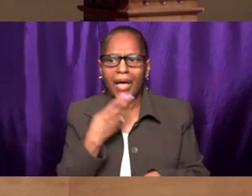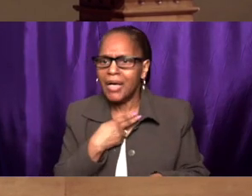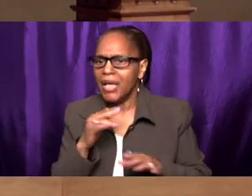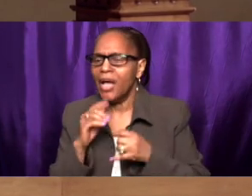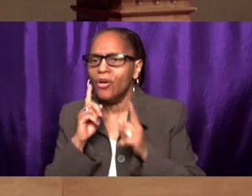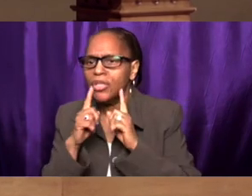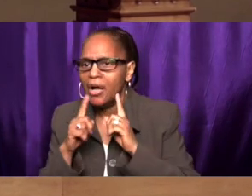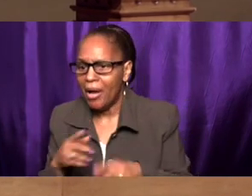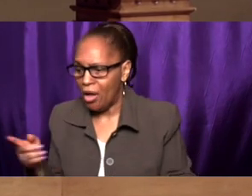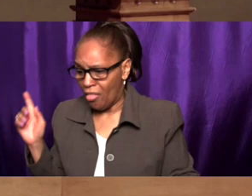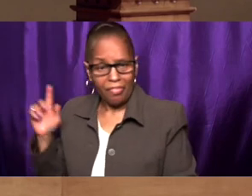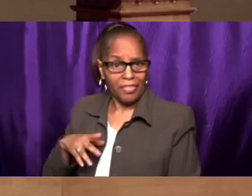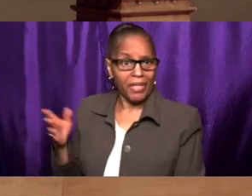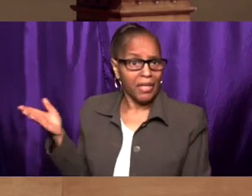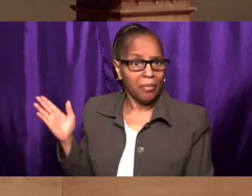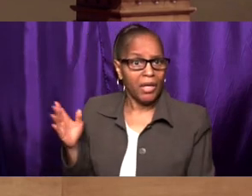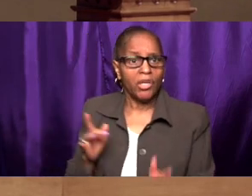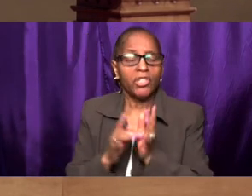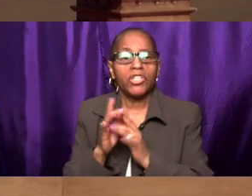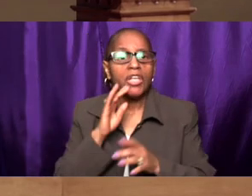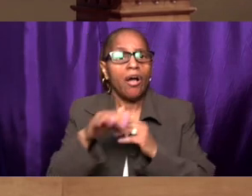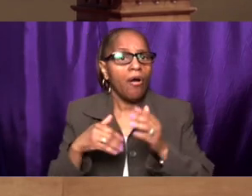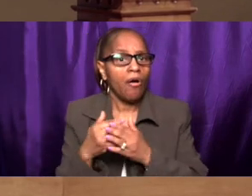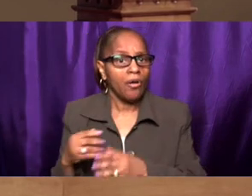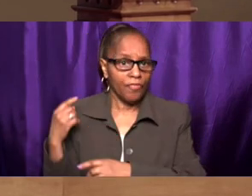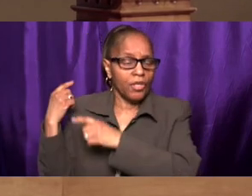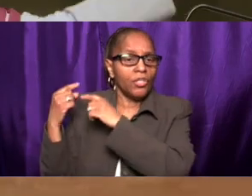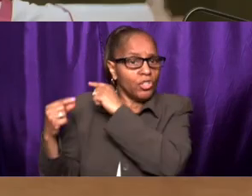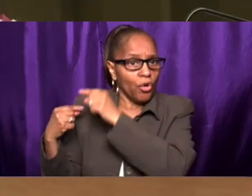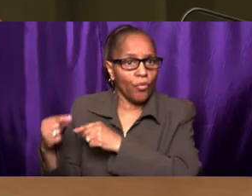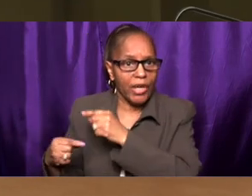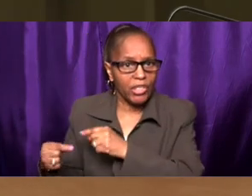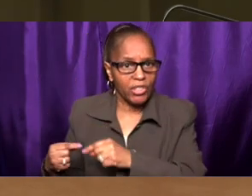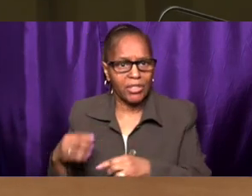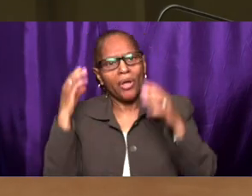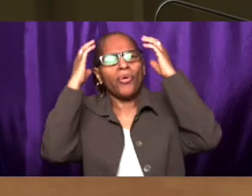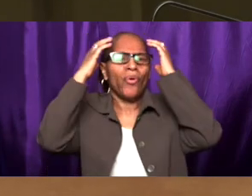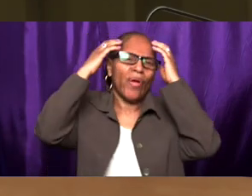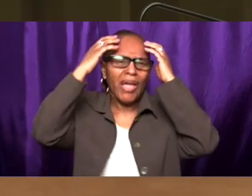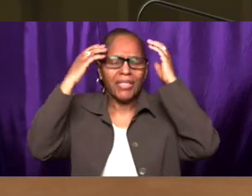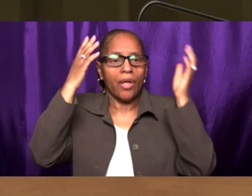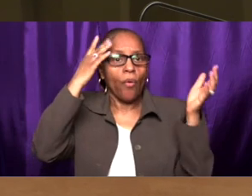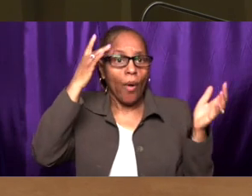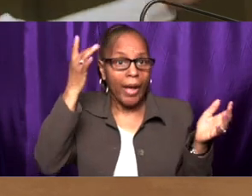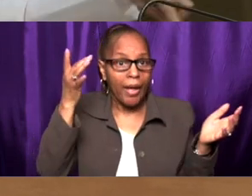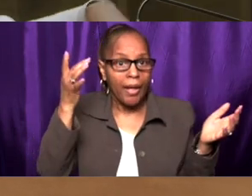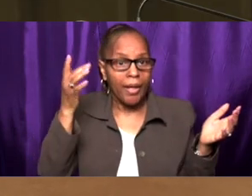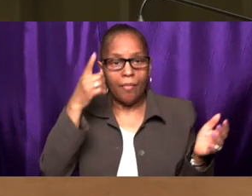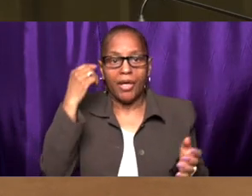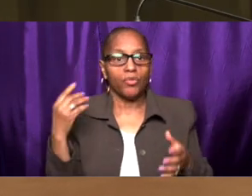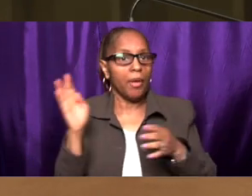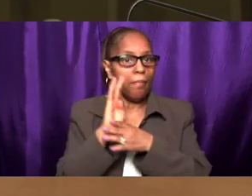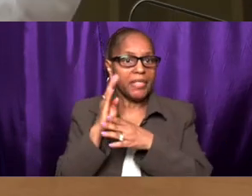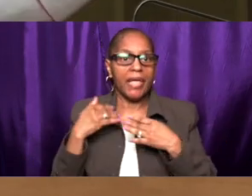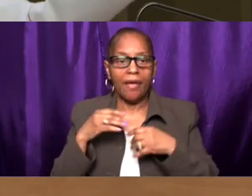talk about them? Jesus said the whole generation is whack because we busy having church and we think new faith